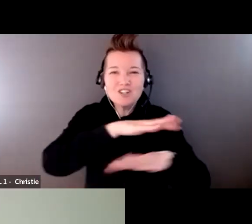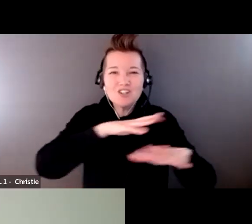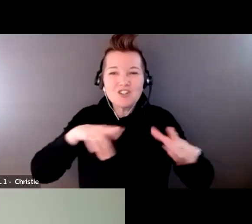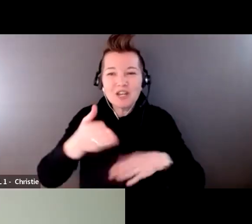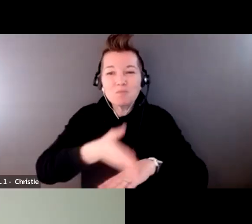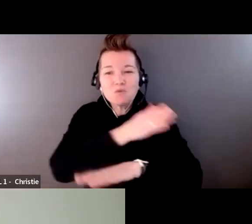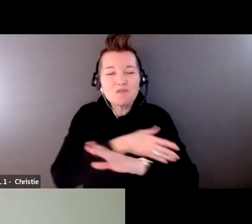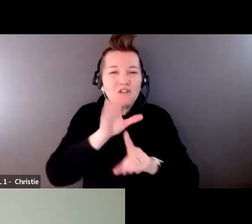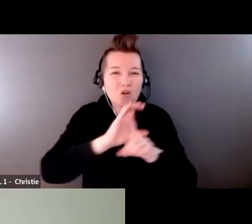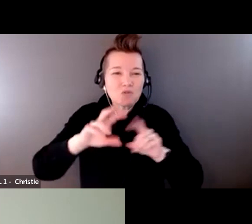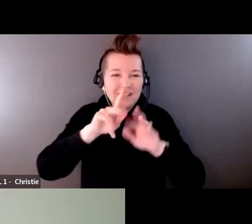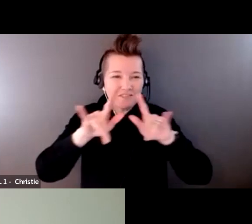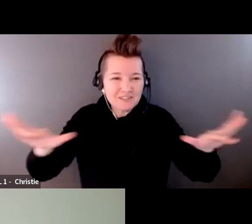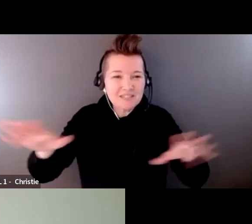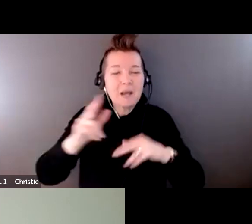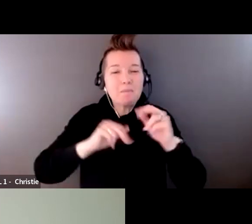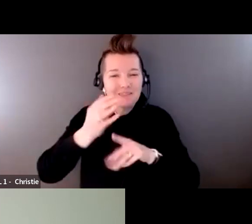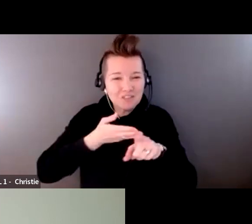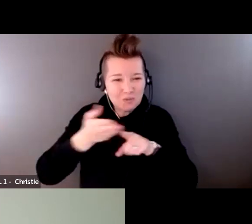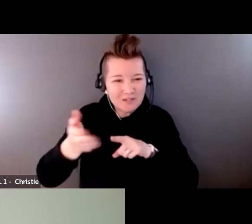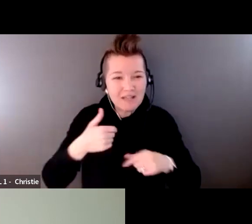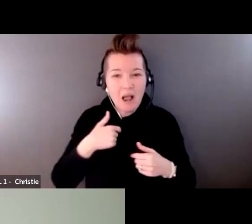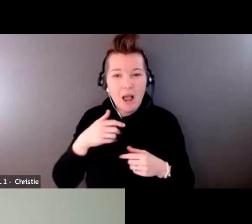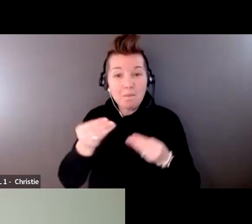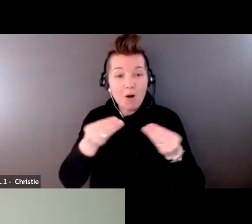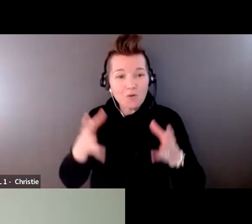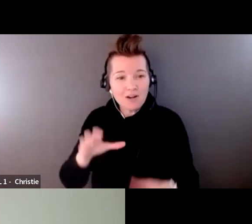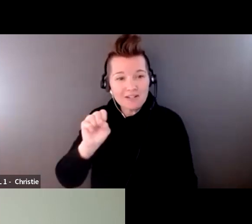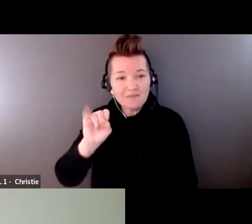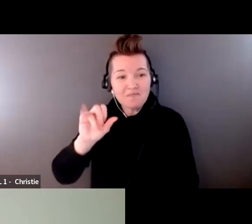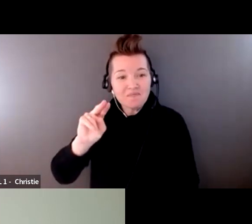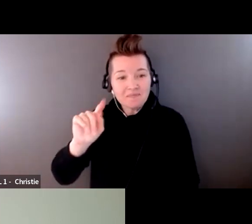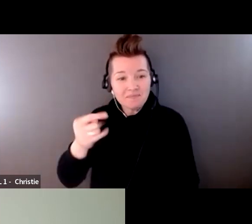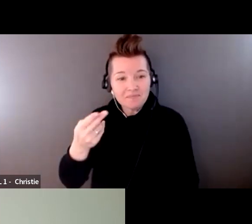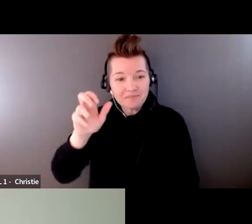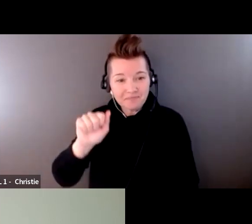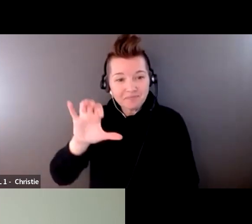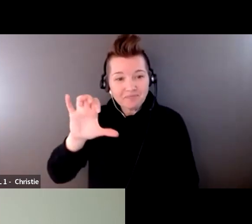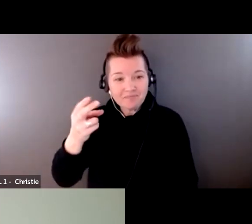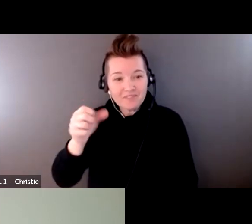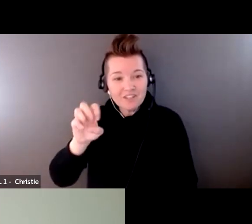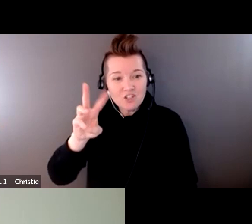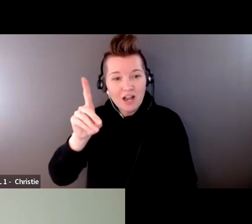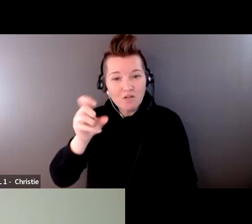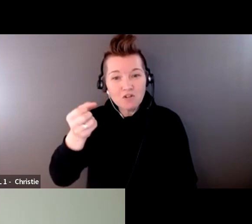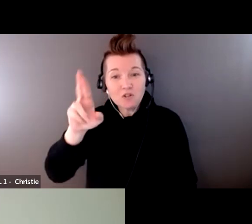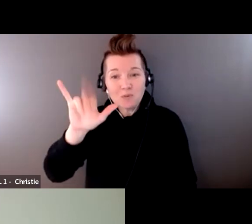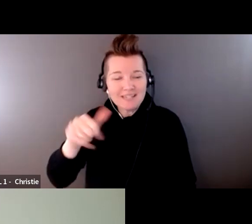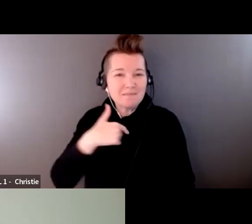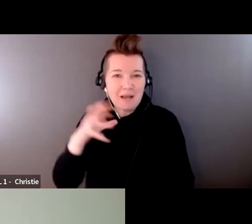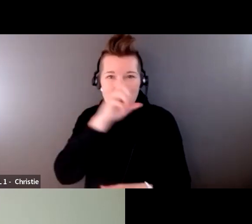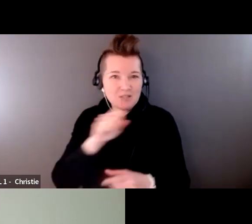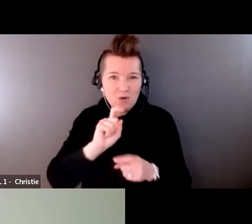building careers. I'm your moderator, Sinthea Chowdhury. I'm the National Project Coordinator at Ready, Willing, and Able, and today I'll be assisting